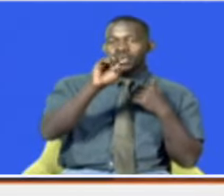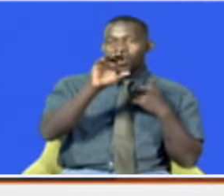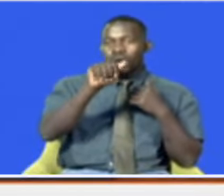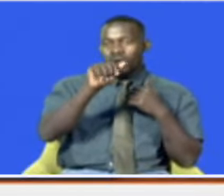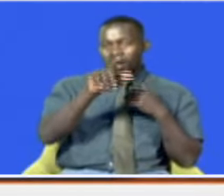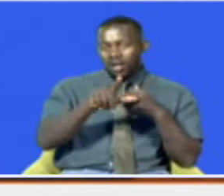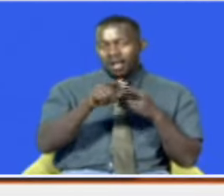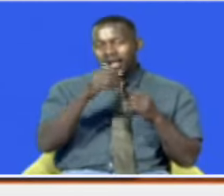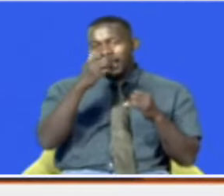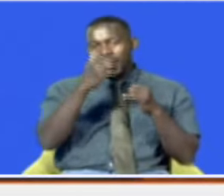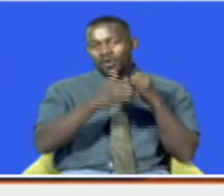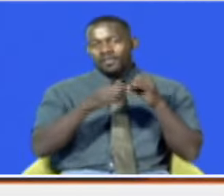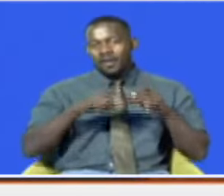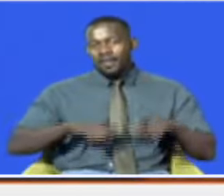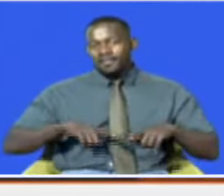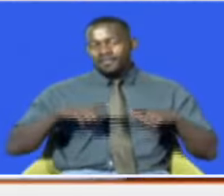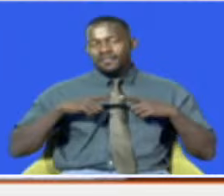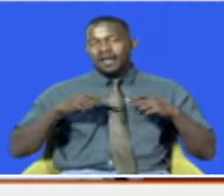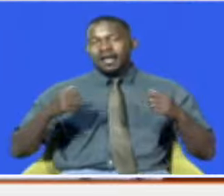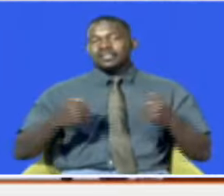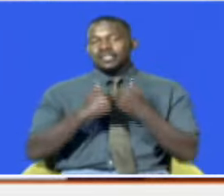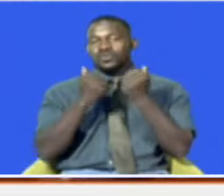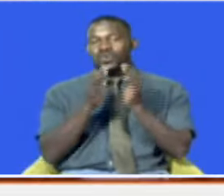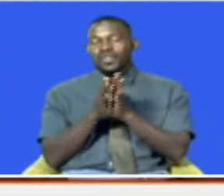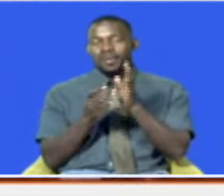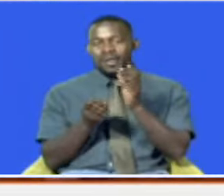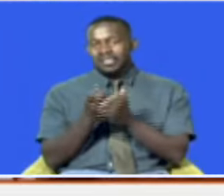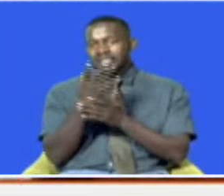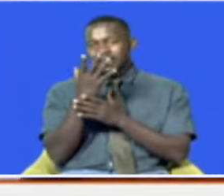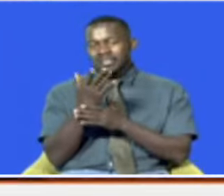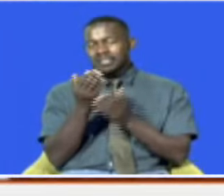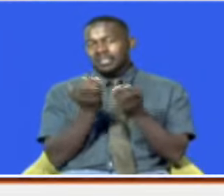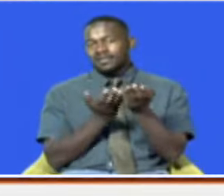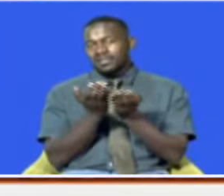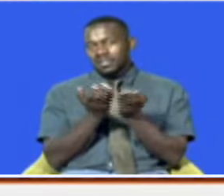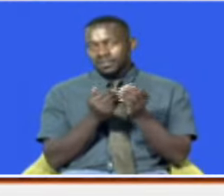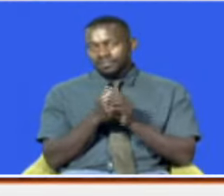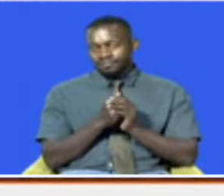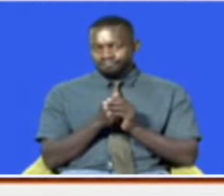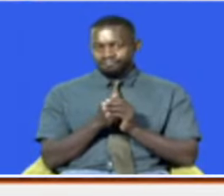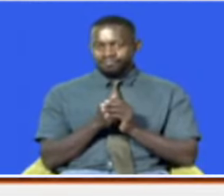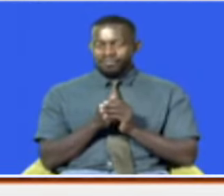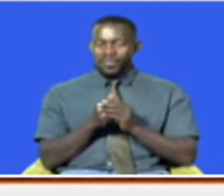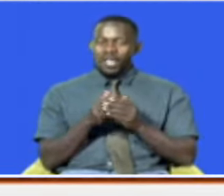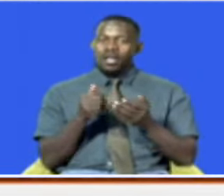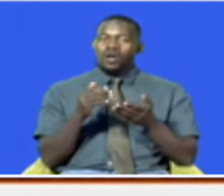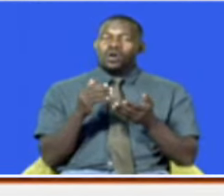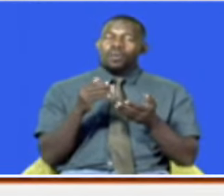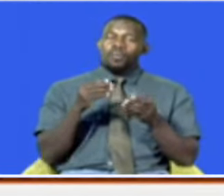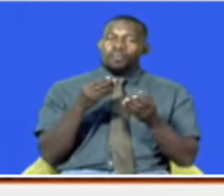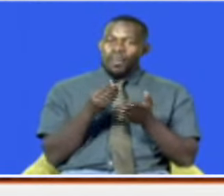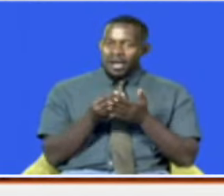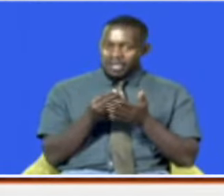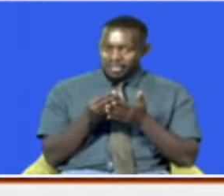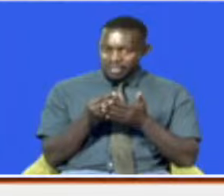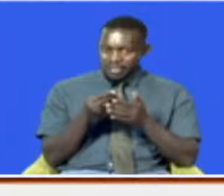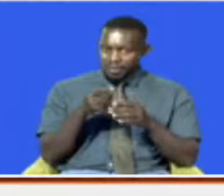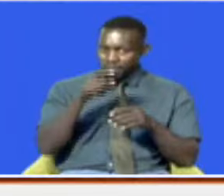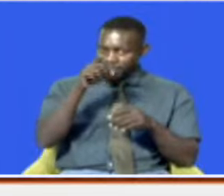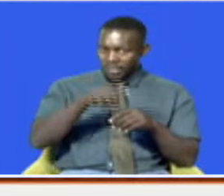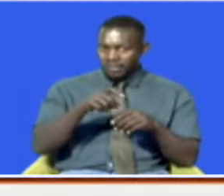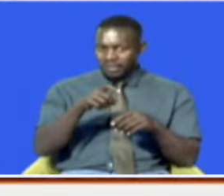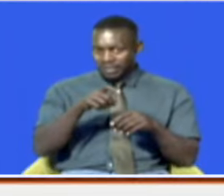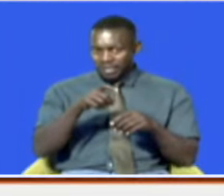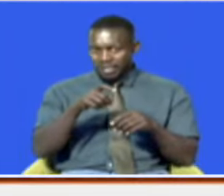end-of-life, accident and emergency. Contributions need to come from all people, unless you